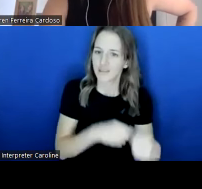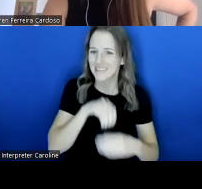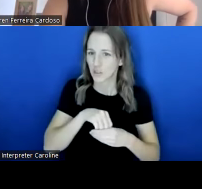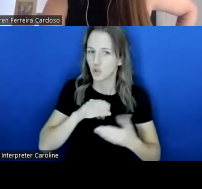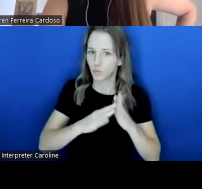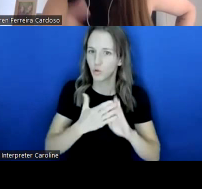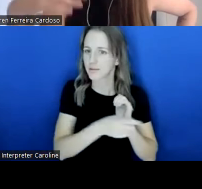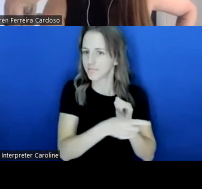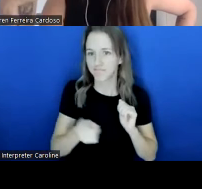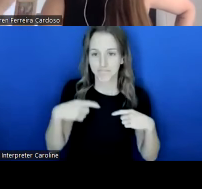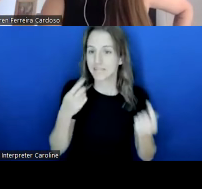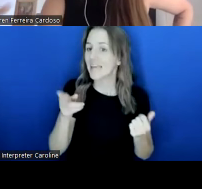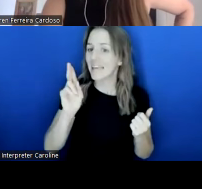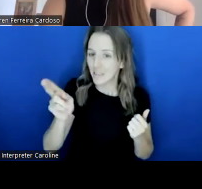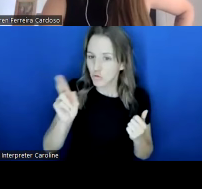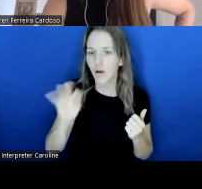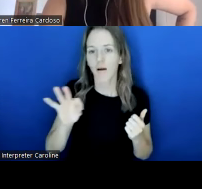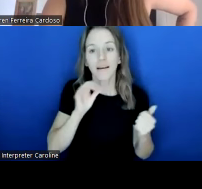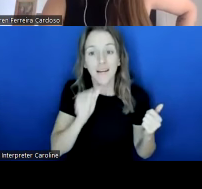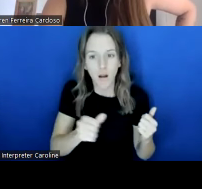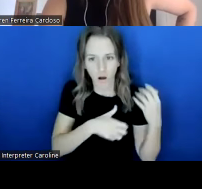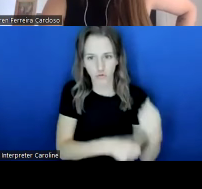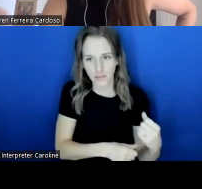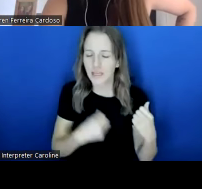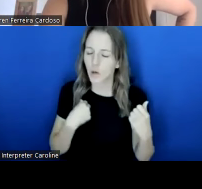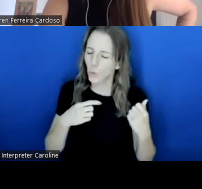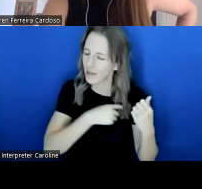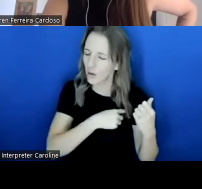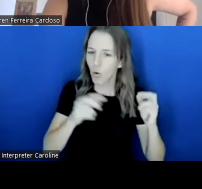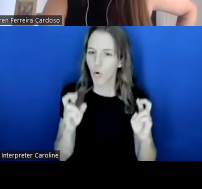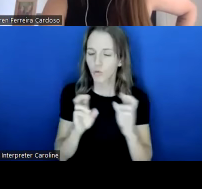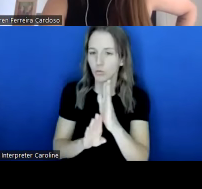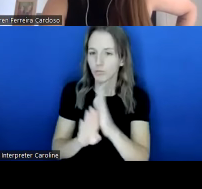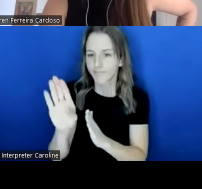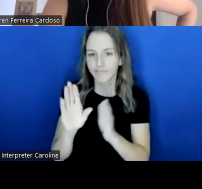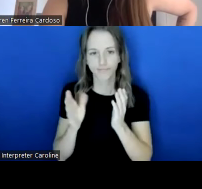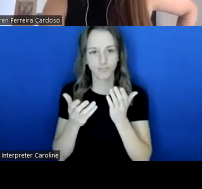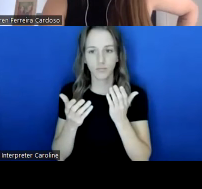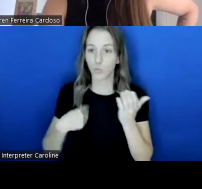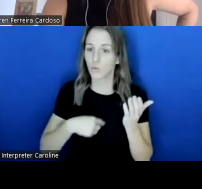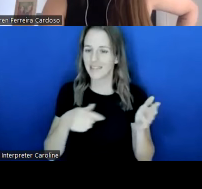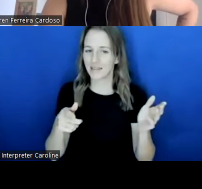of the things that we're, again, hoping to build on as we continue to bring CCIS into the future.